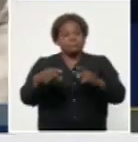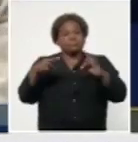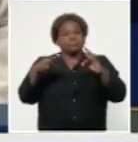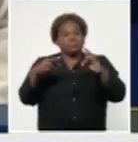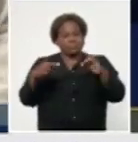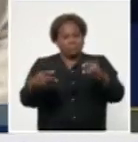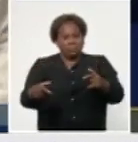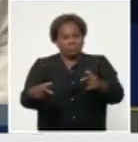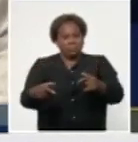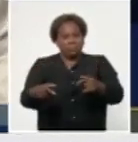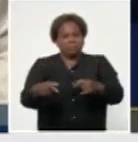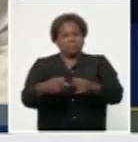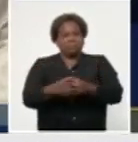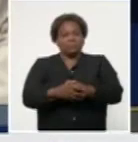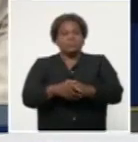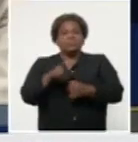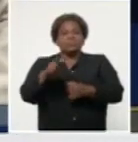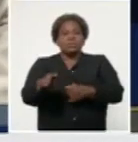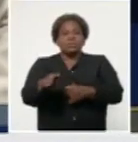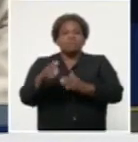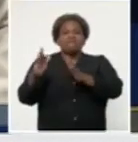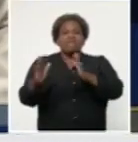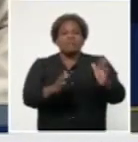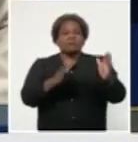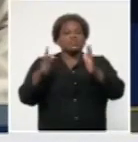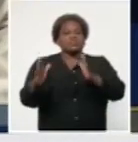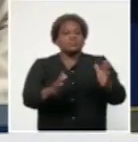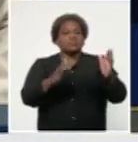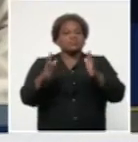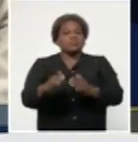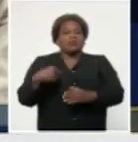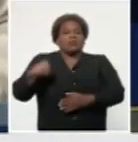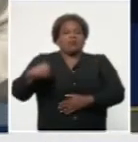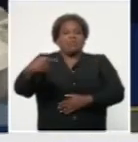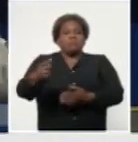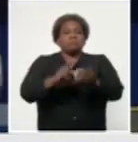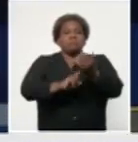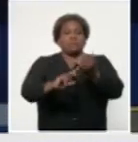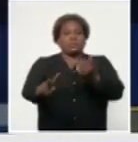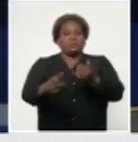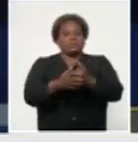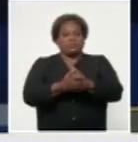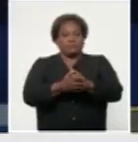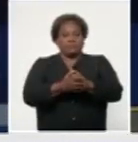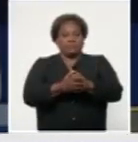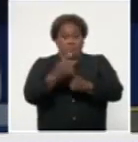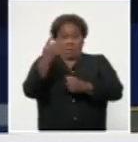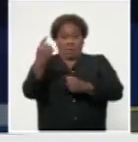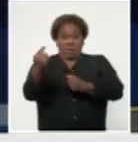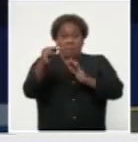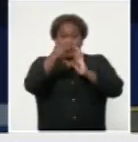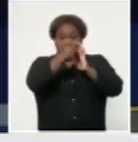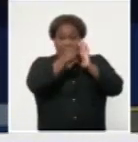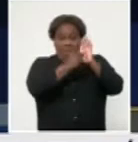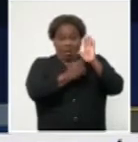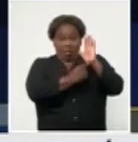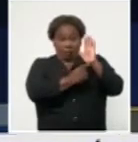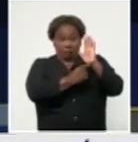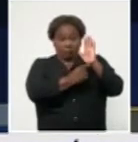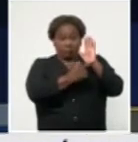This indicator is always compared with the previous 15 days, and it currently has a reduction